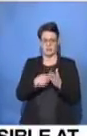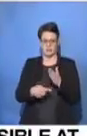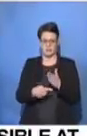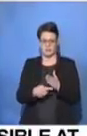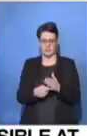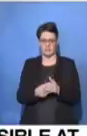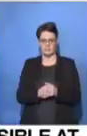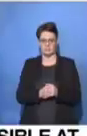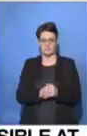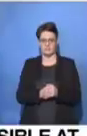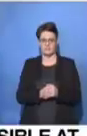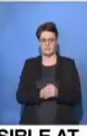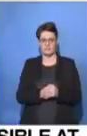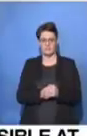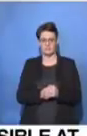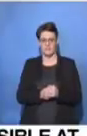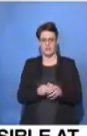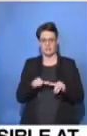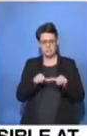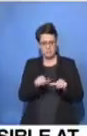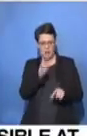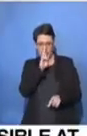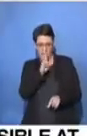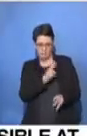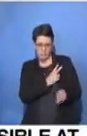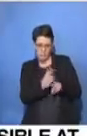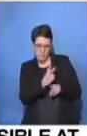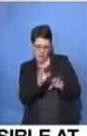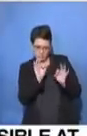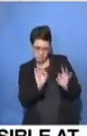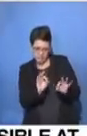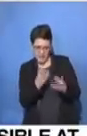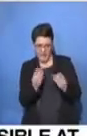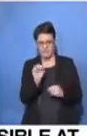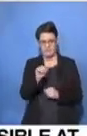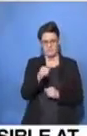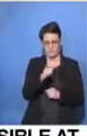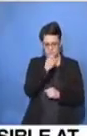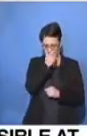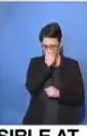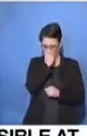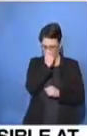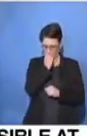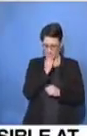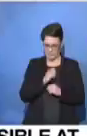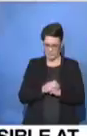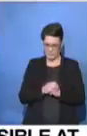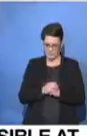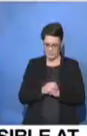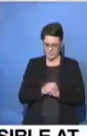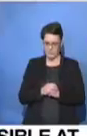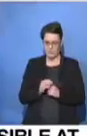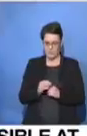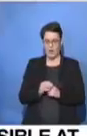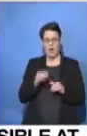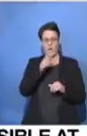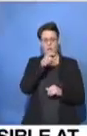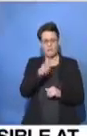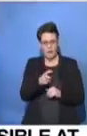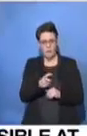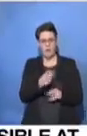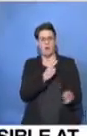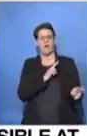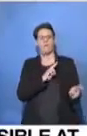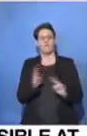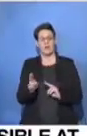and assess its state of preparedness. The Commission confirmed its readiness to conduct